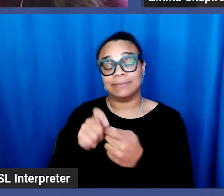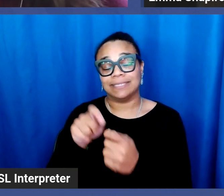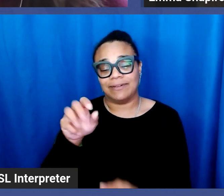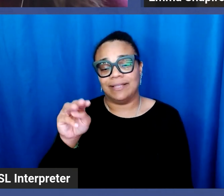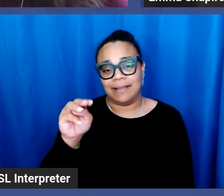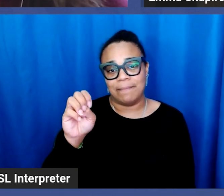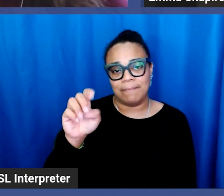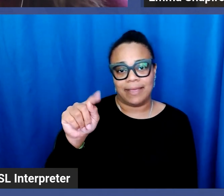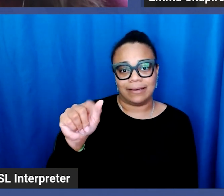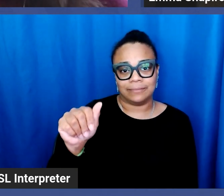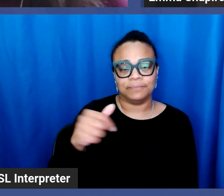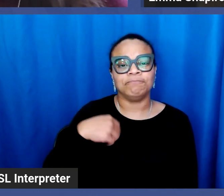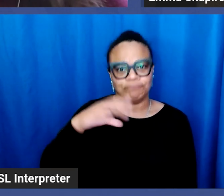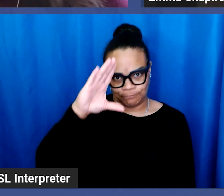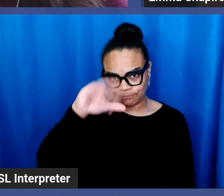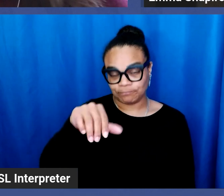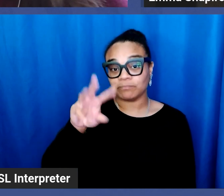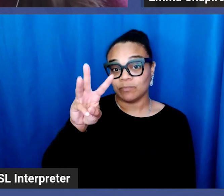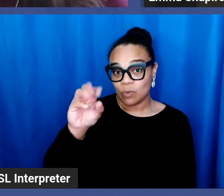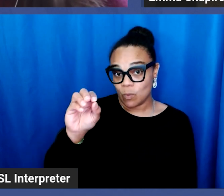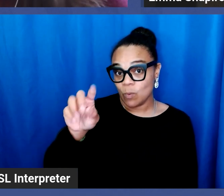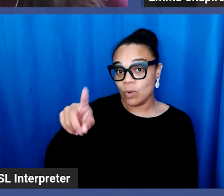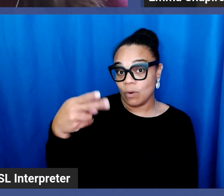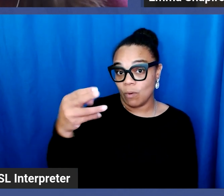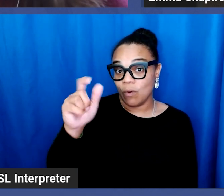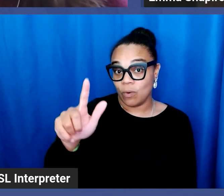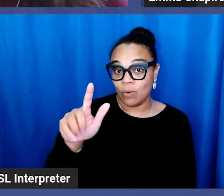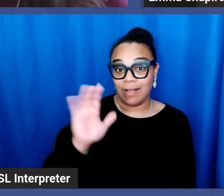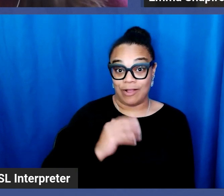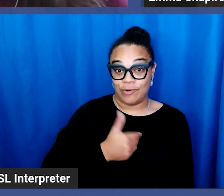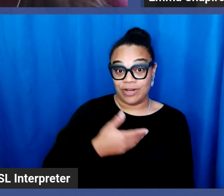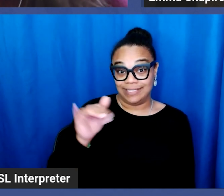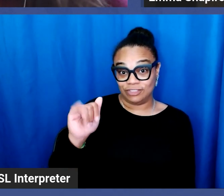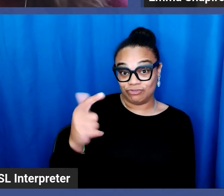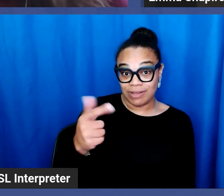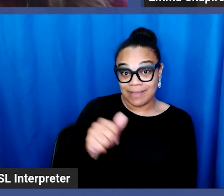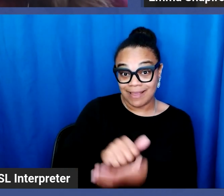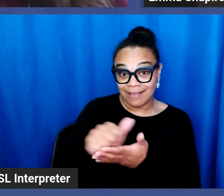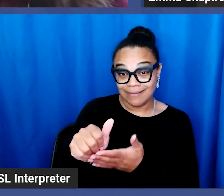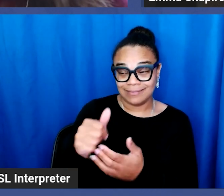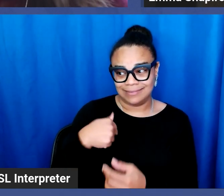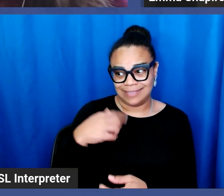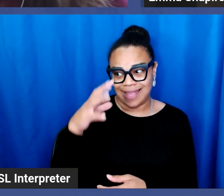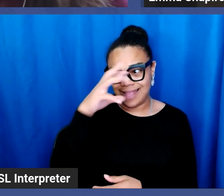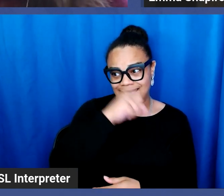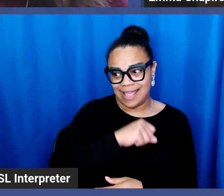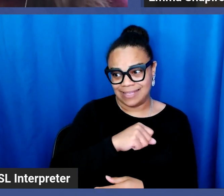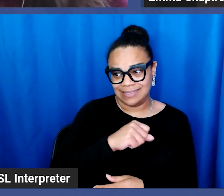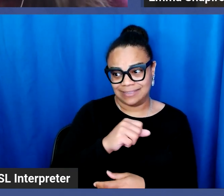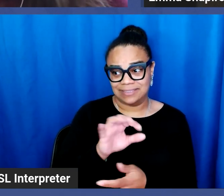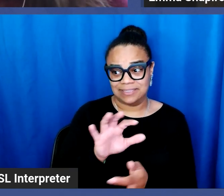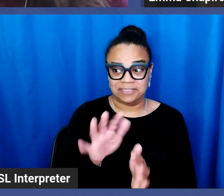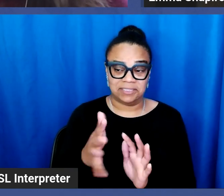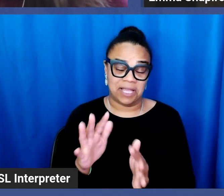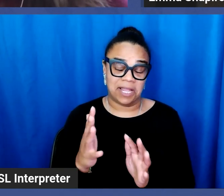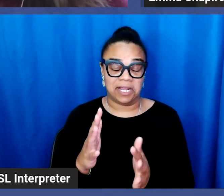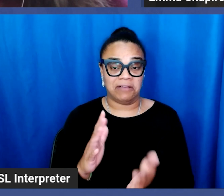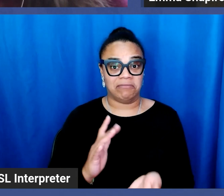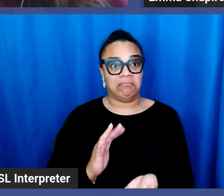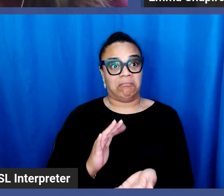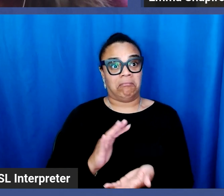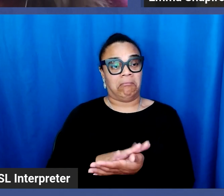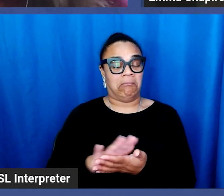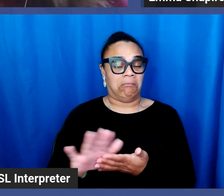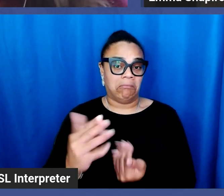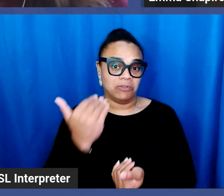I know on Woodhull's Instagram account, it is, I guess, refreshing to know they're